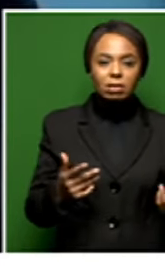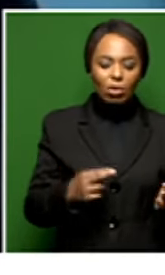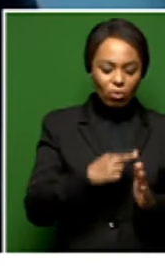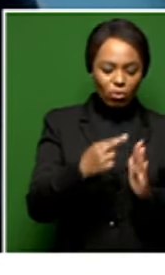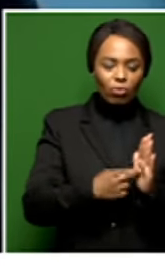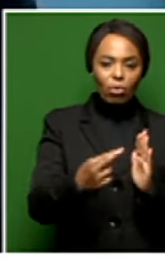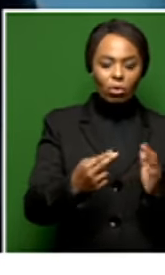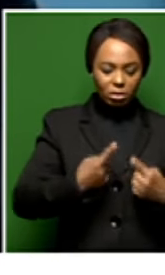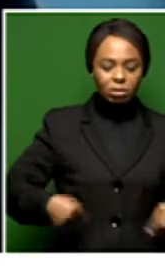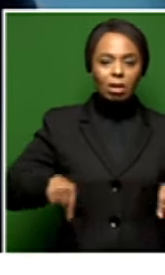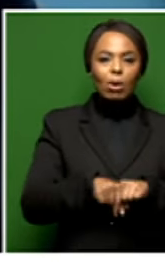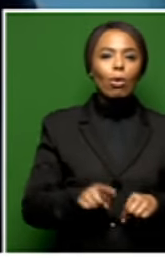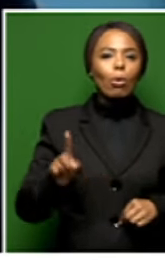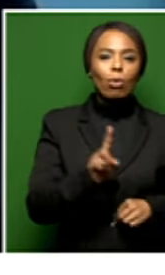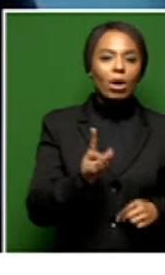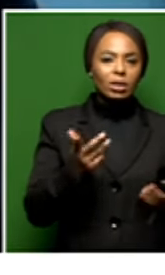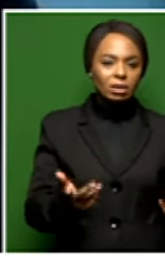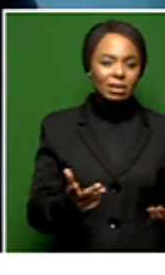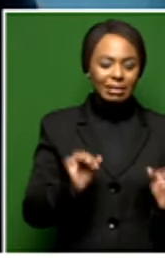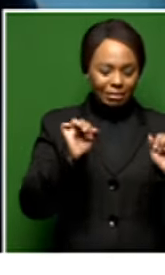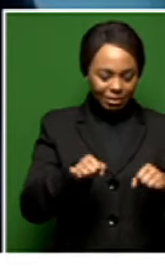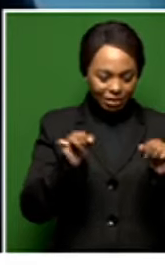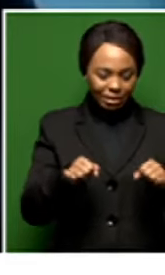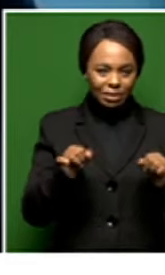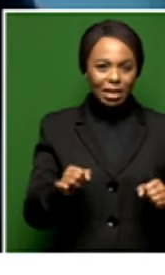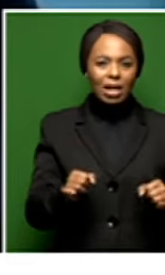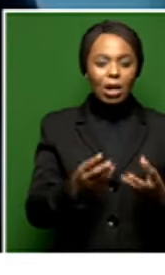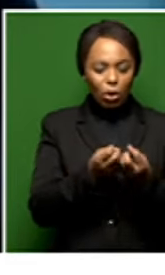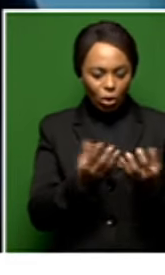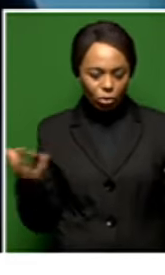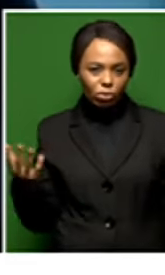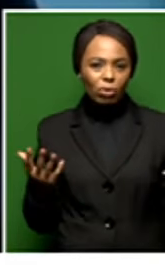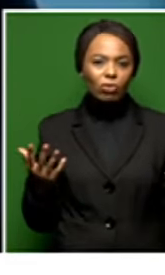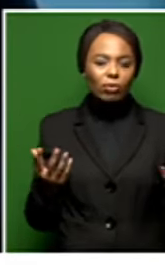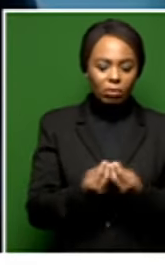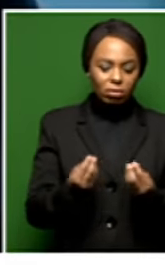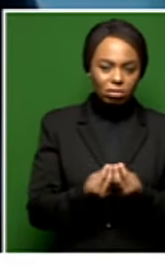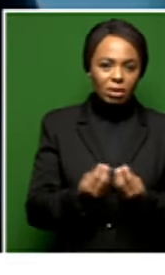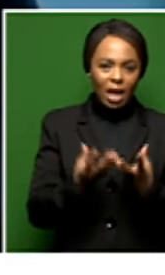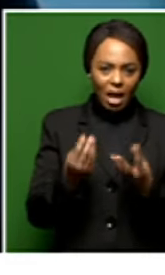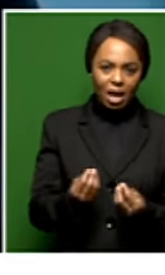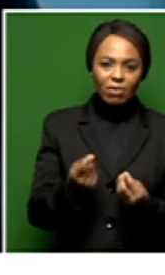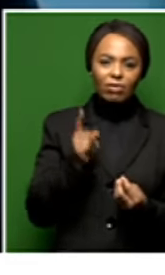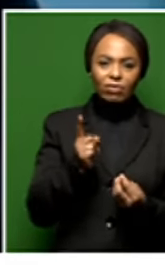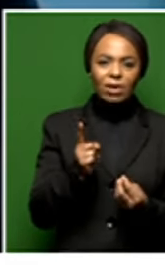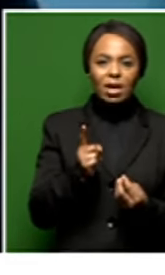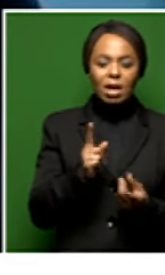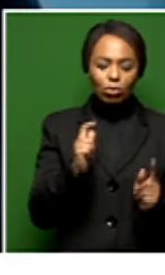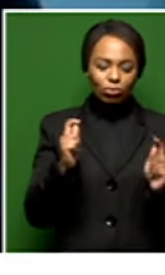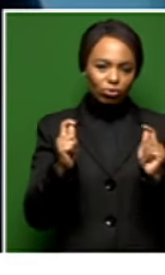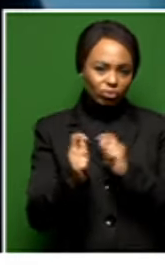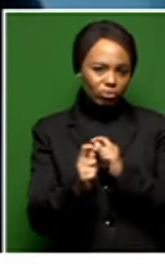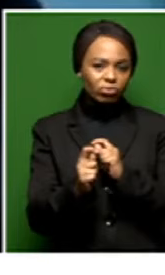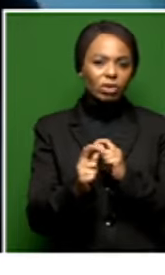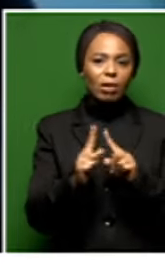seeing also, in as much as like it's super contemporary, we also want to see our mothers in it, but that's how contemporary works, you know.